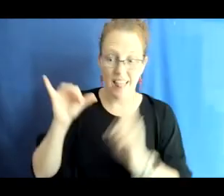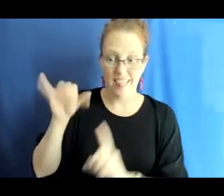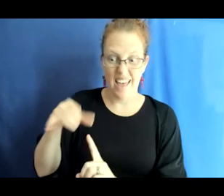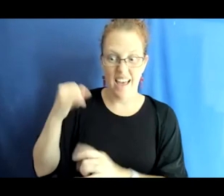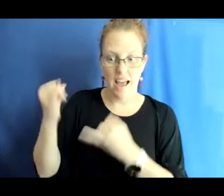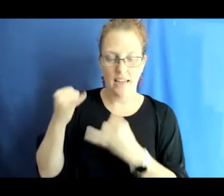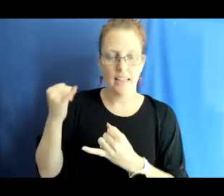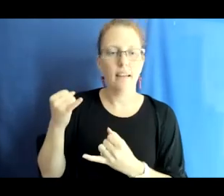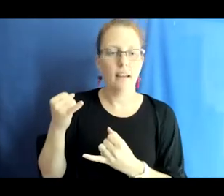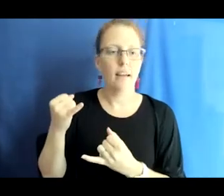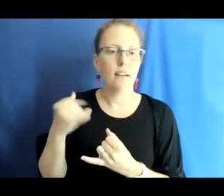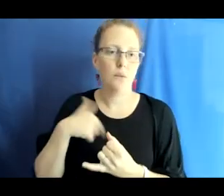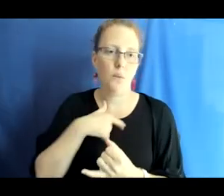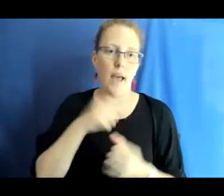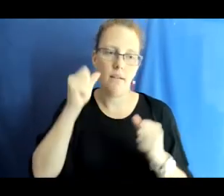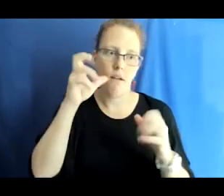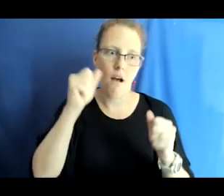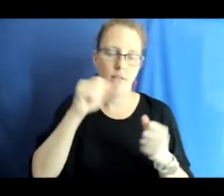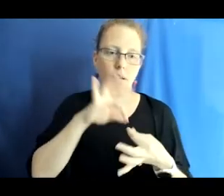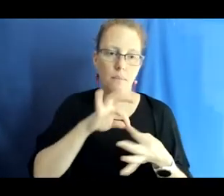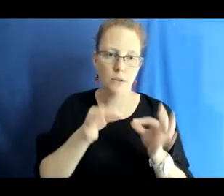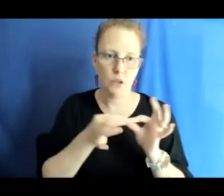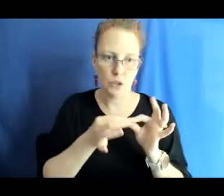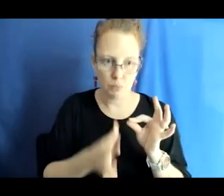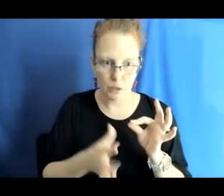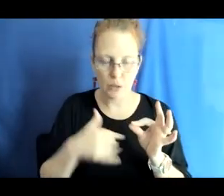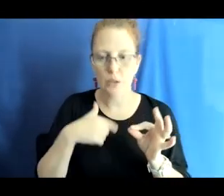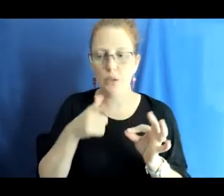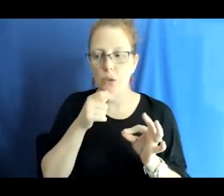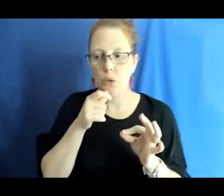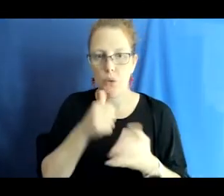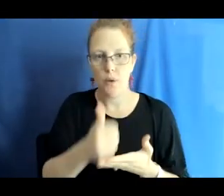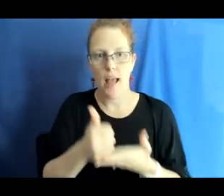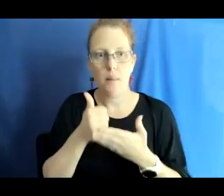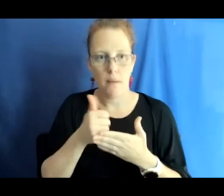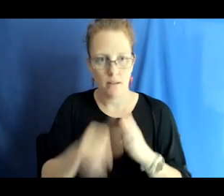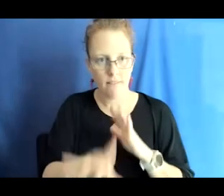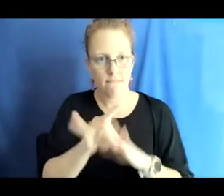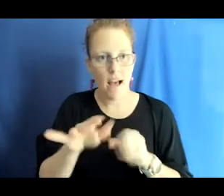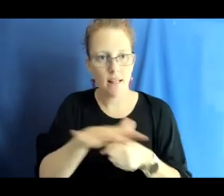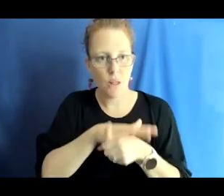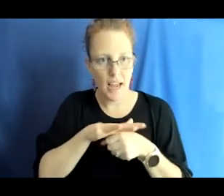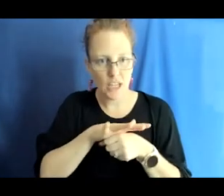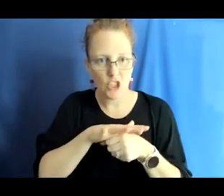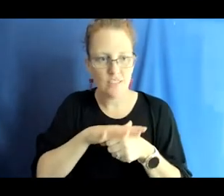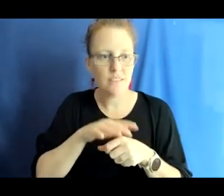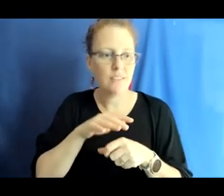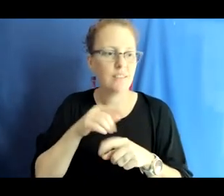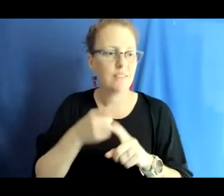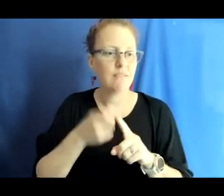translator with us that helped us just to get locations, and just from a creative point of view, just like